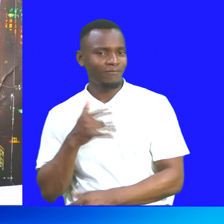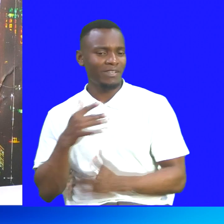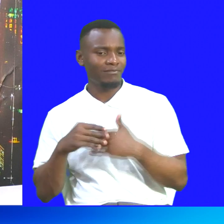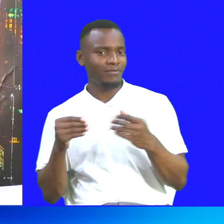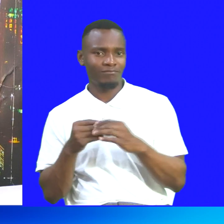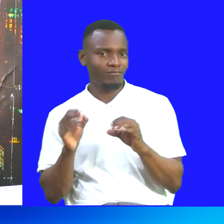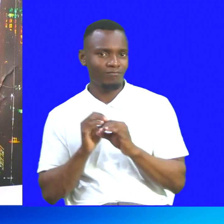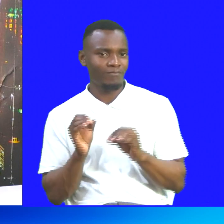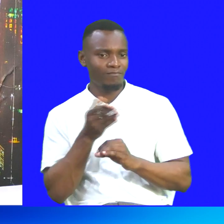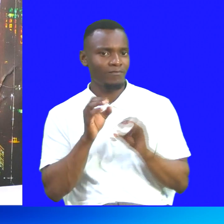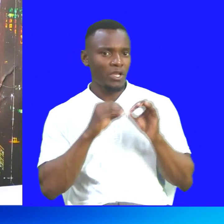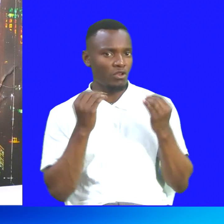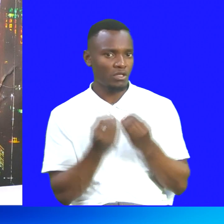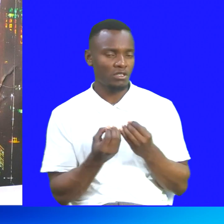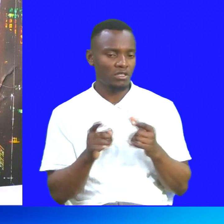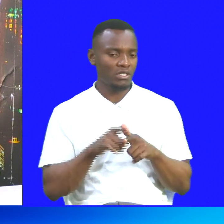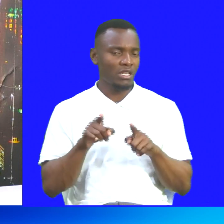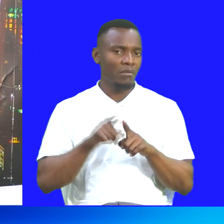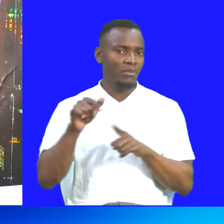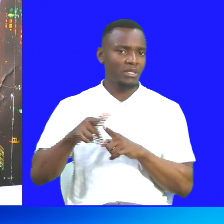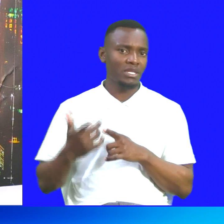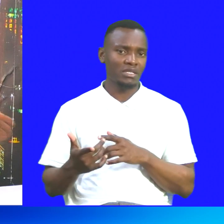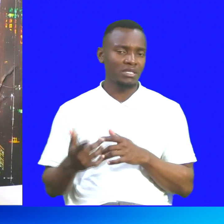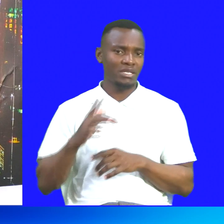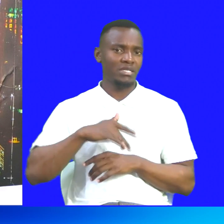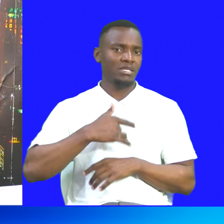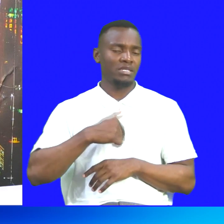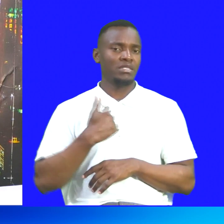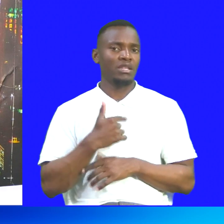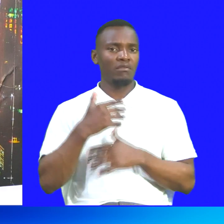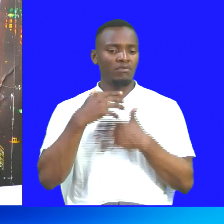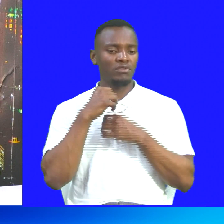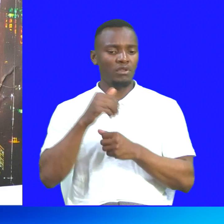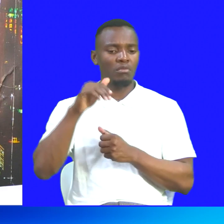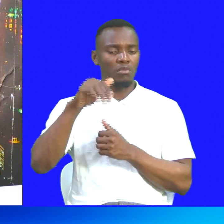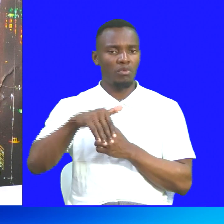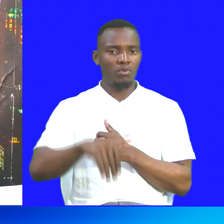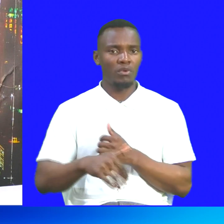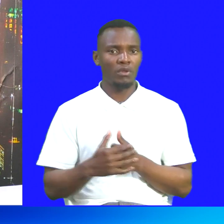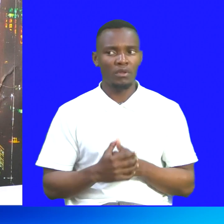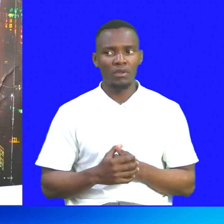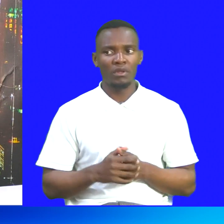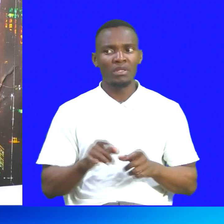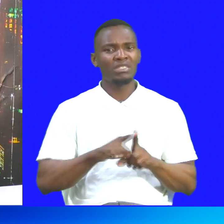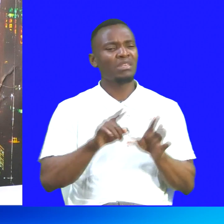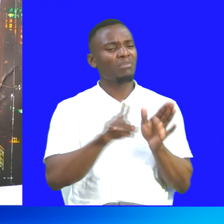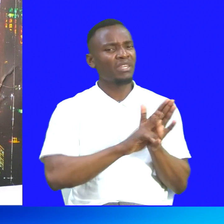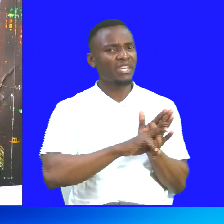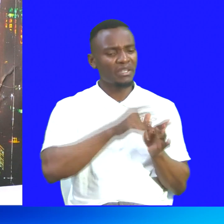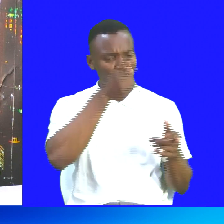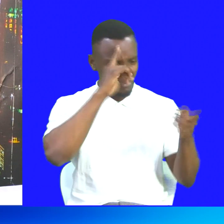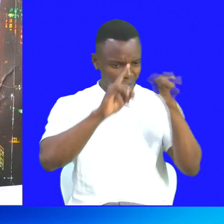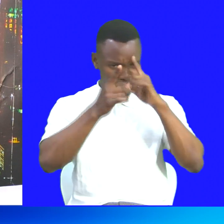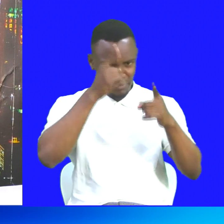organization, and this demeans their self-esteem. Negative stereotypes about people